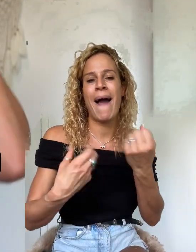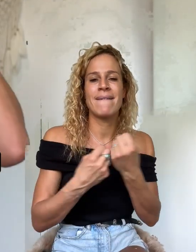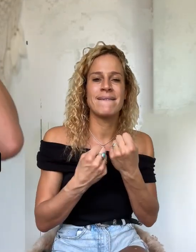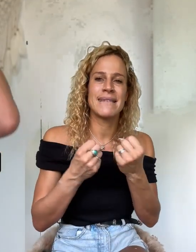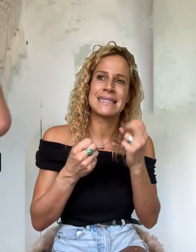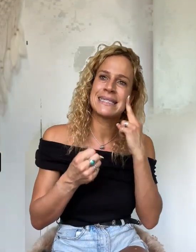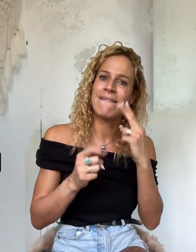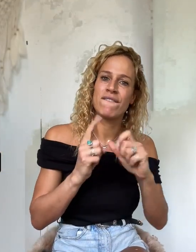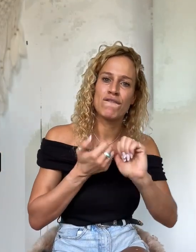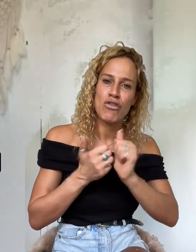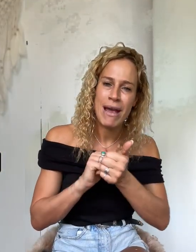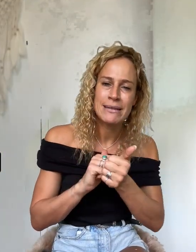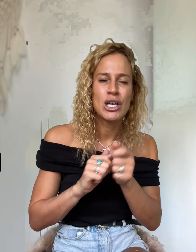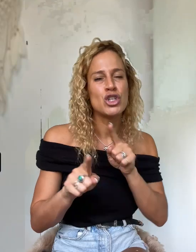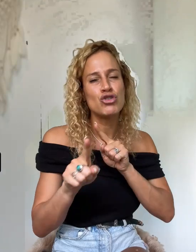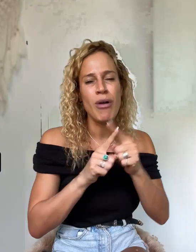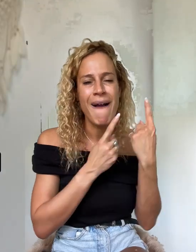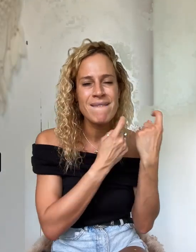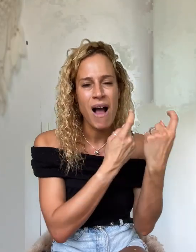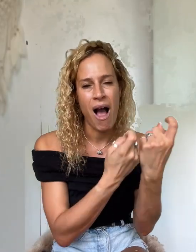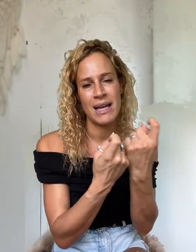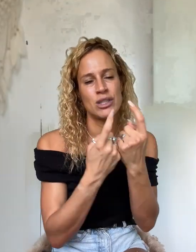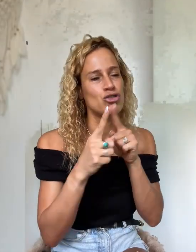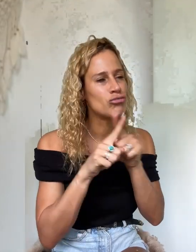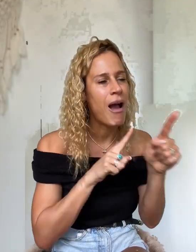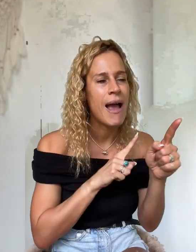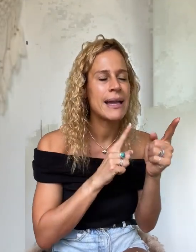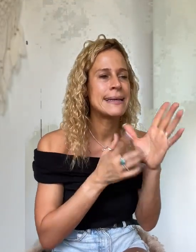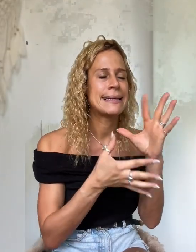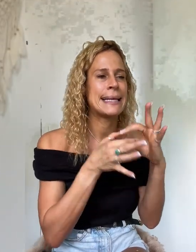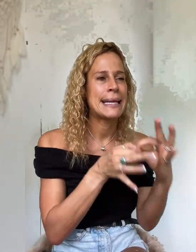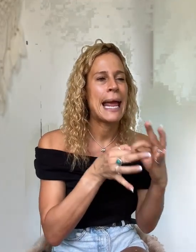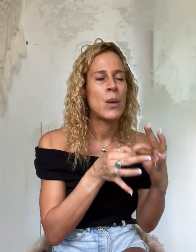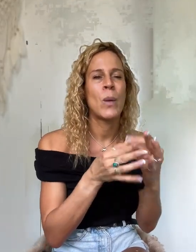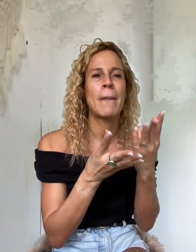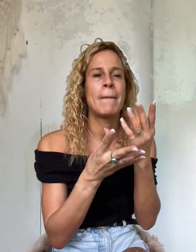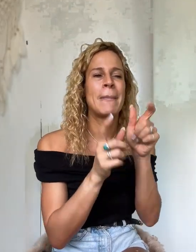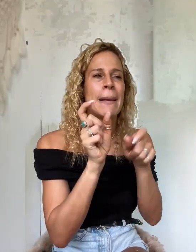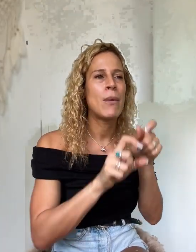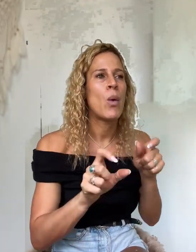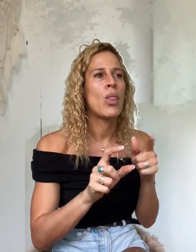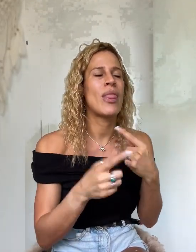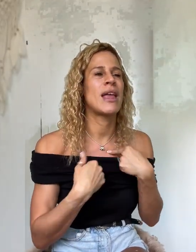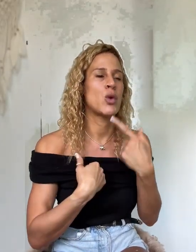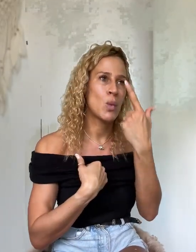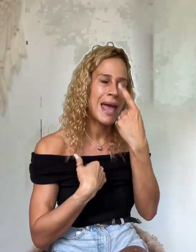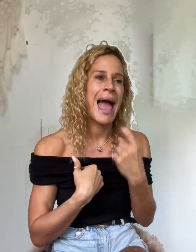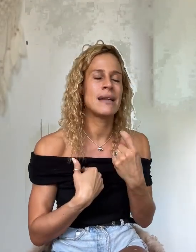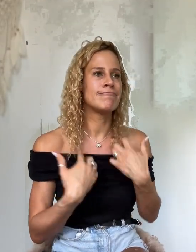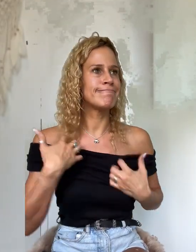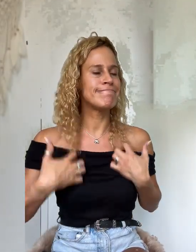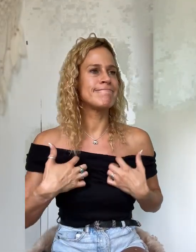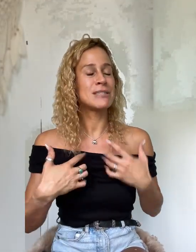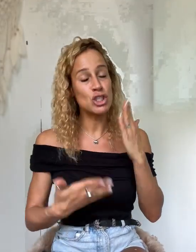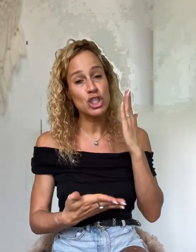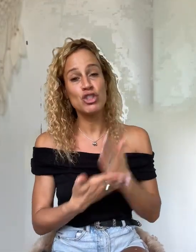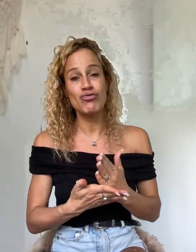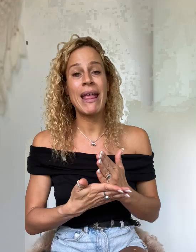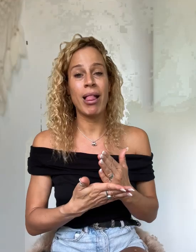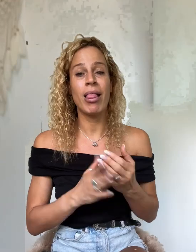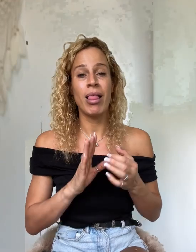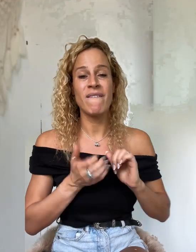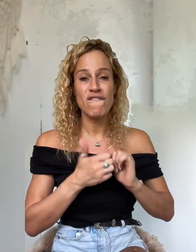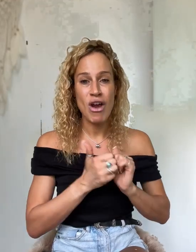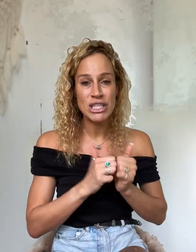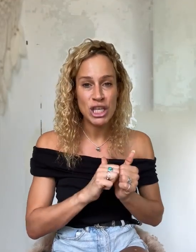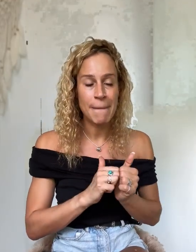access to deaf people, then yeah, I would just try your best to go online and connect with people that you can be genuine with. That's going to be a game